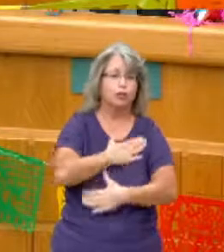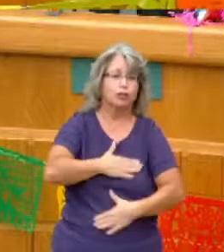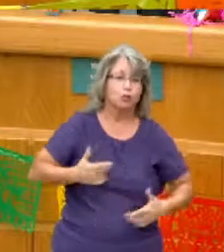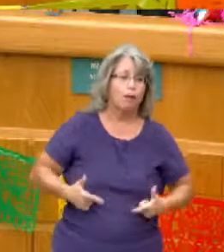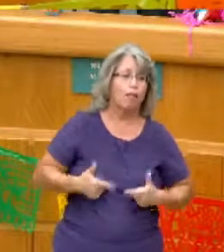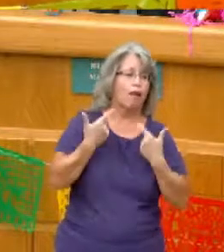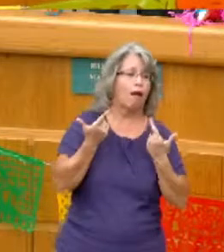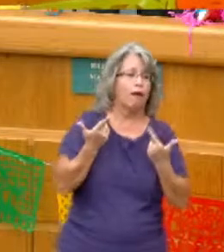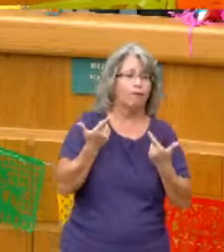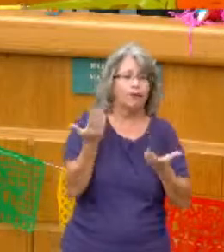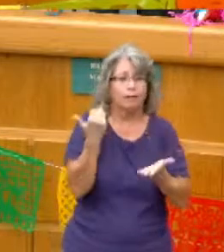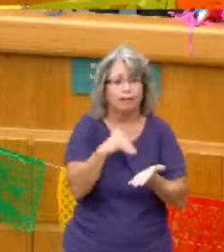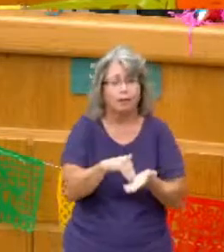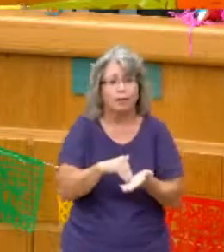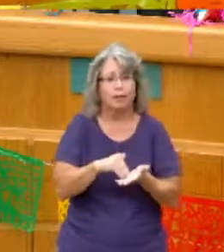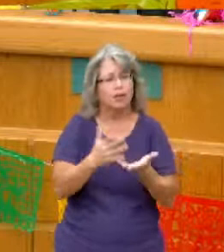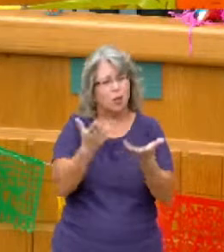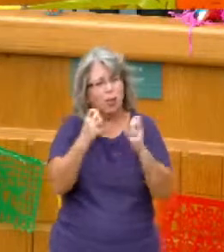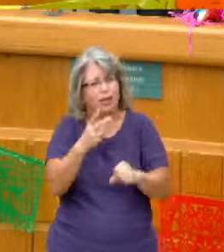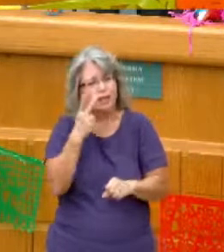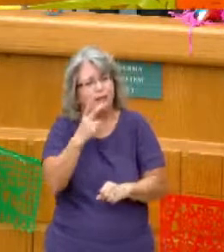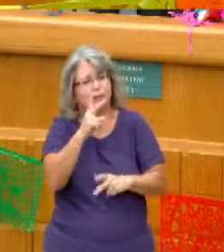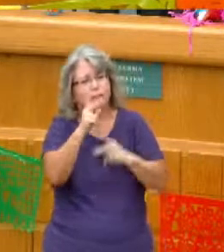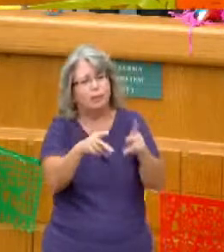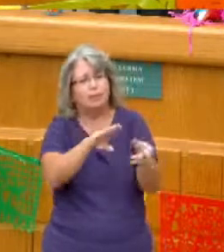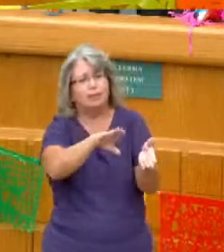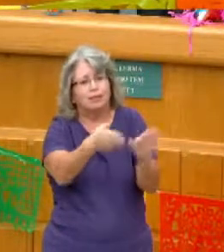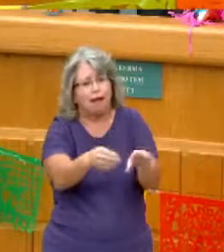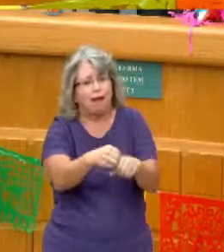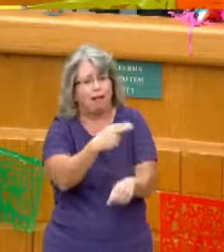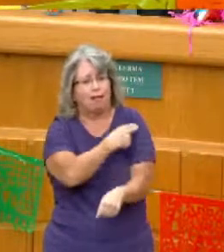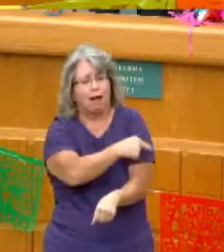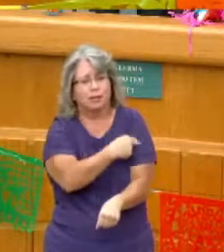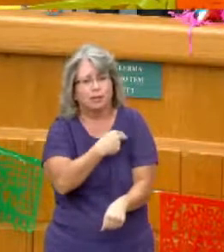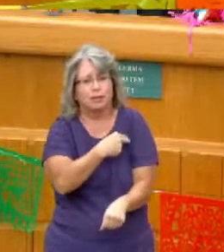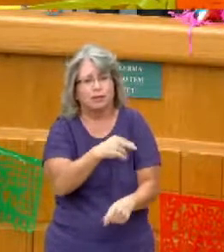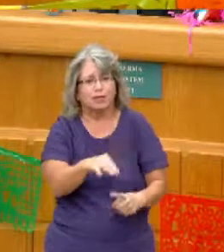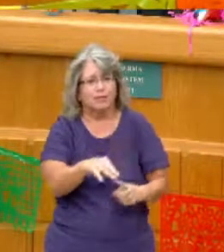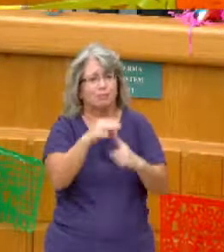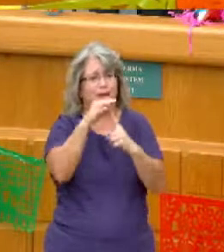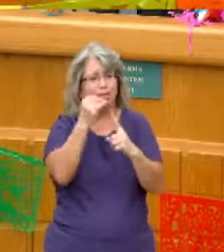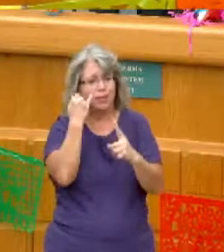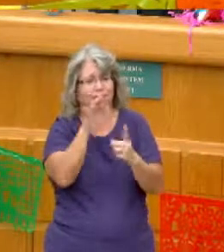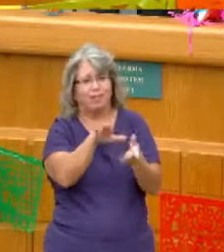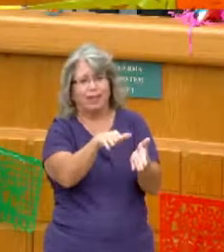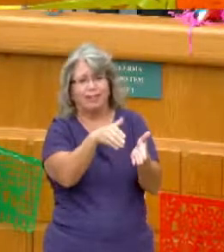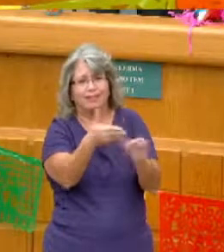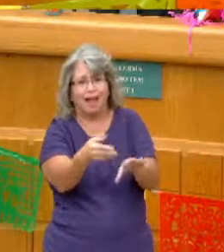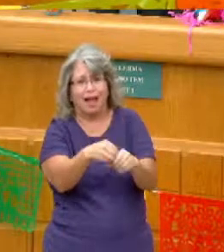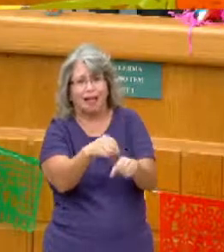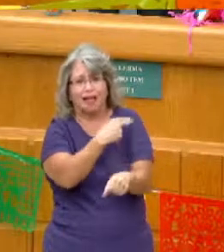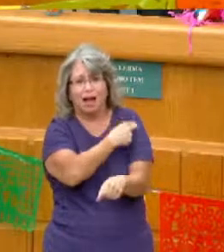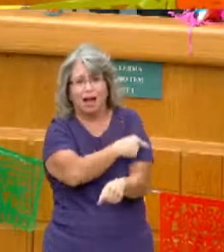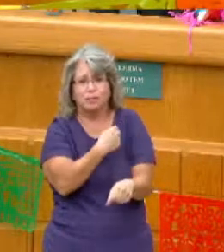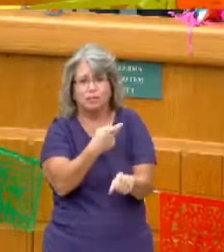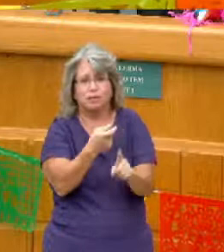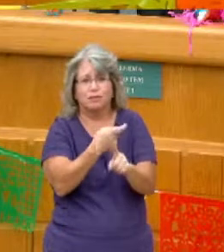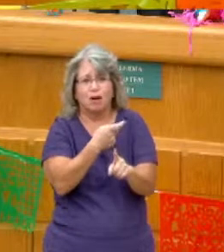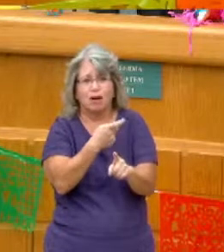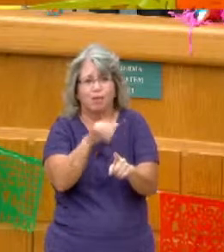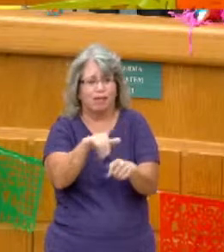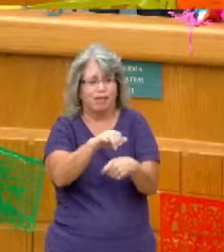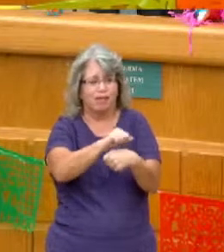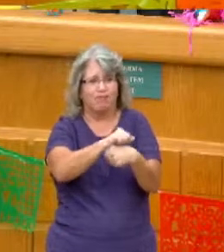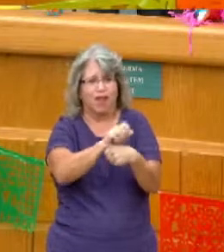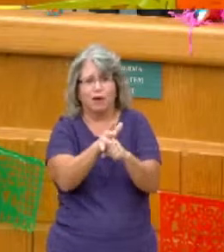they're dying to a virus that could have been avoided. This realization will be even stronger if we start losing